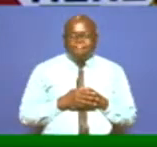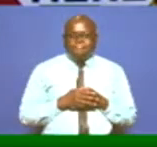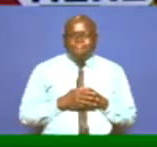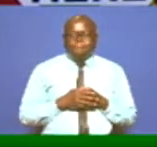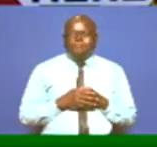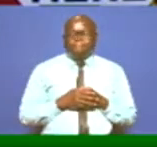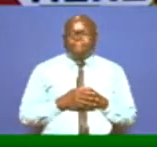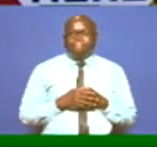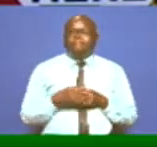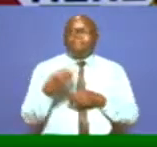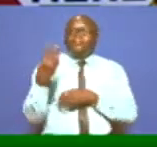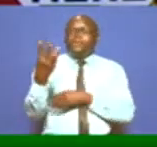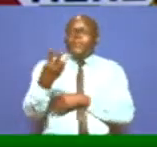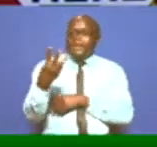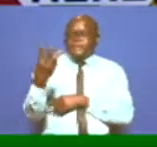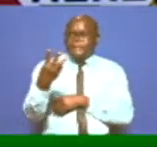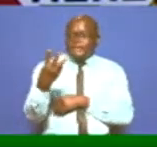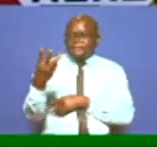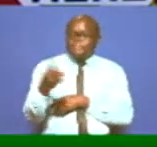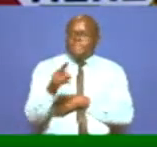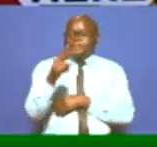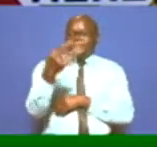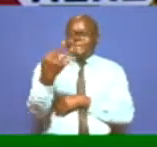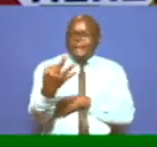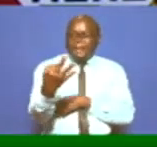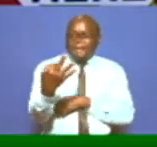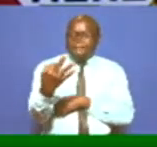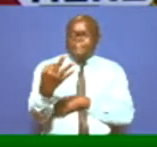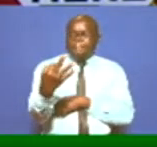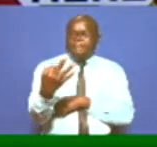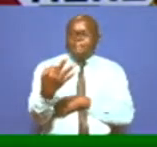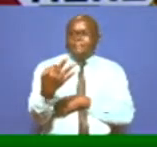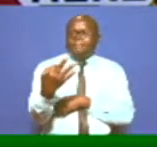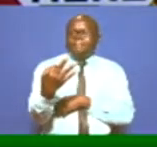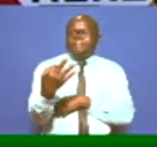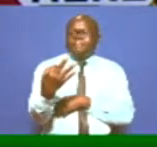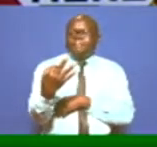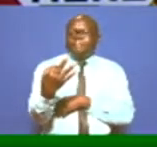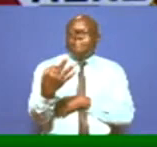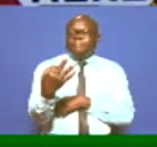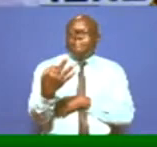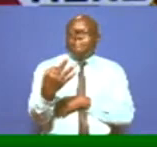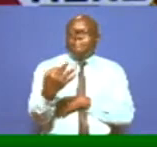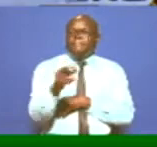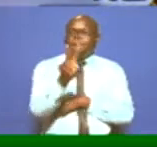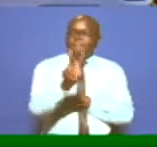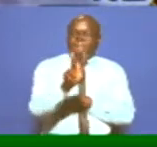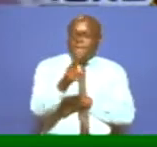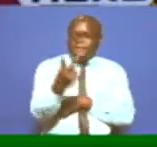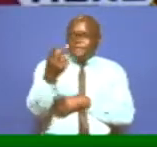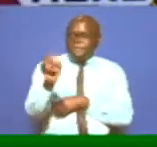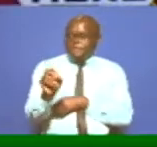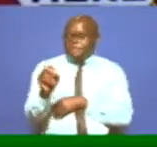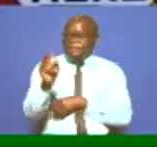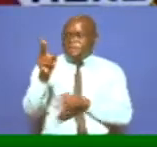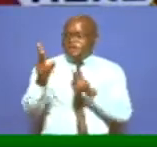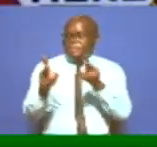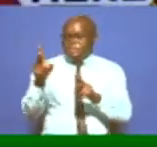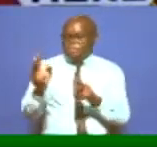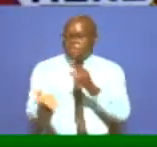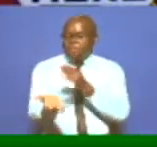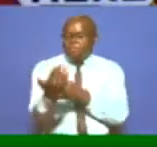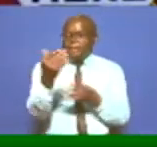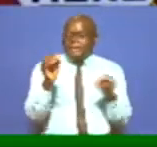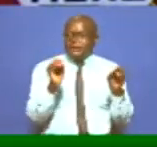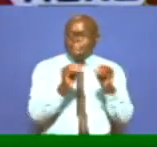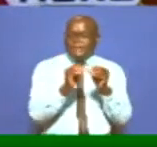today, Wednesday, 23rd of February 23rd, 2022, the morning sitting.